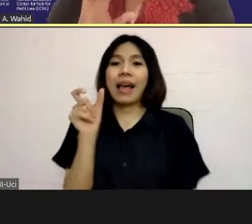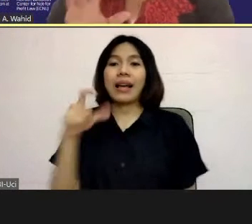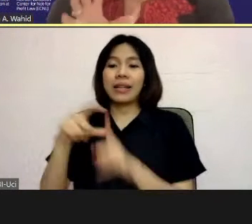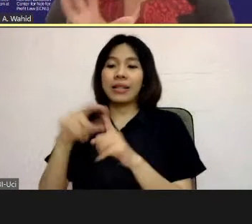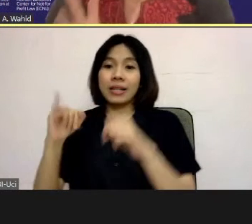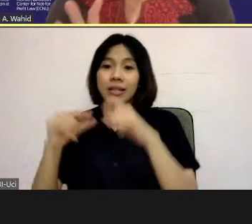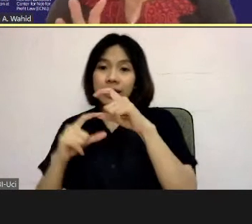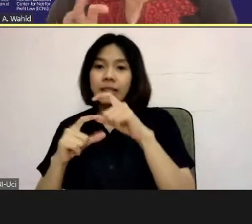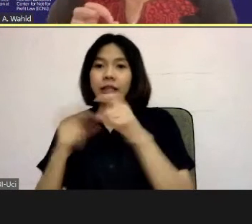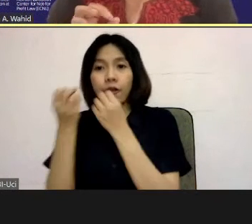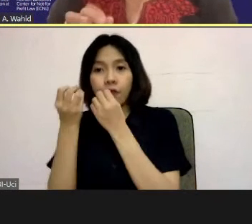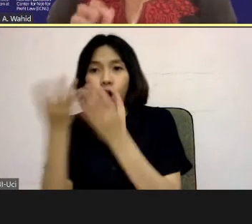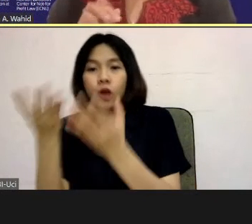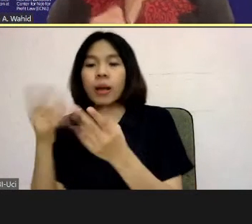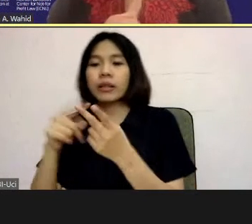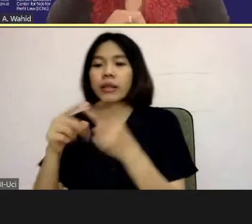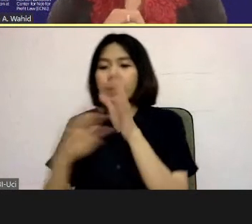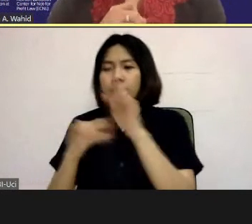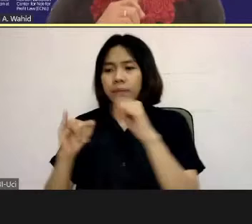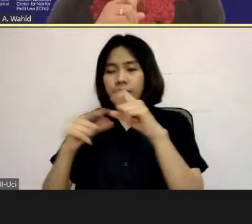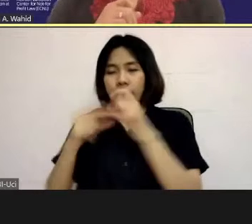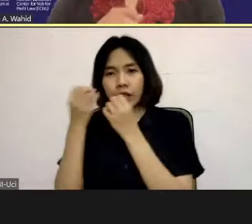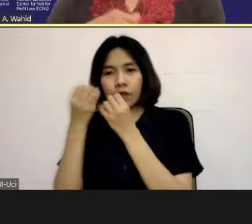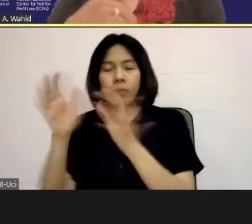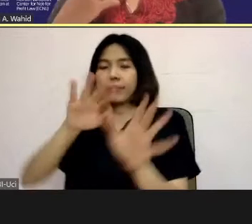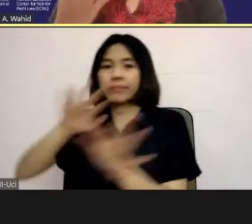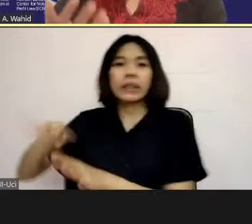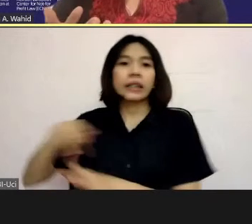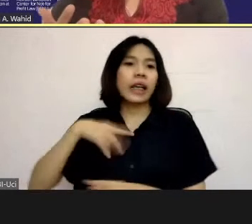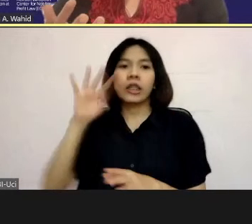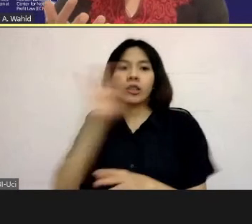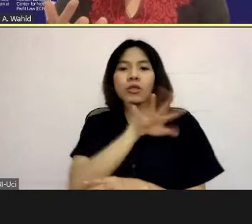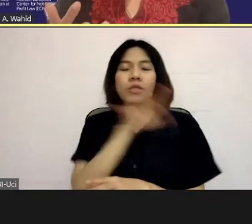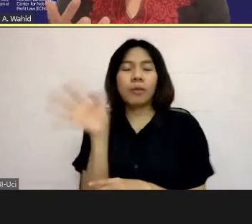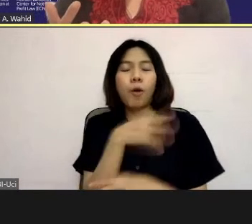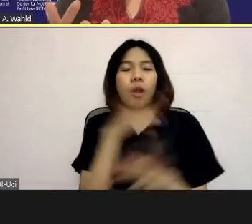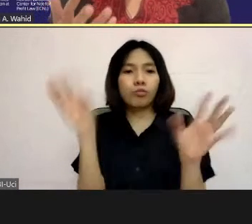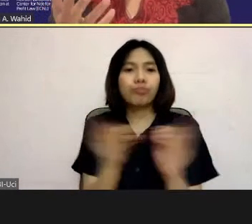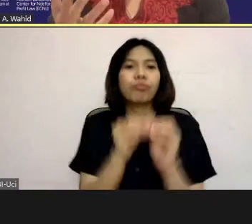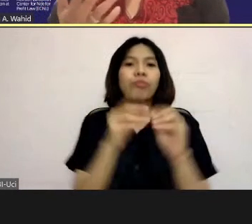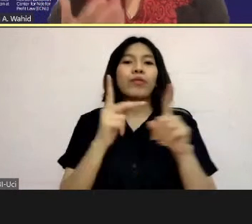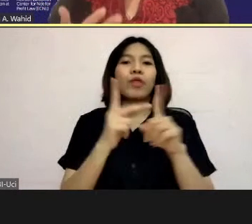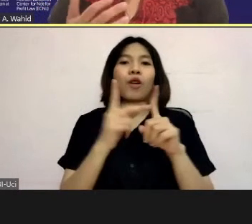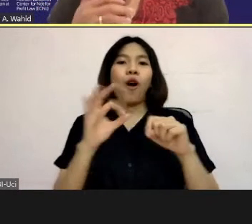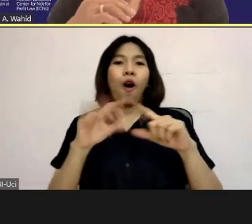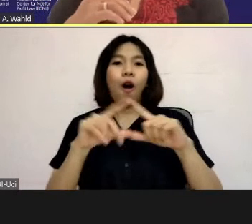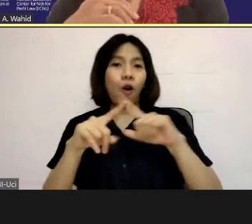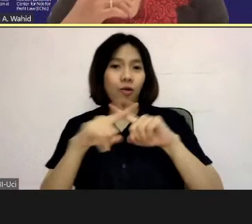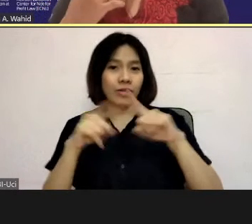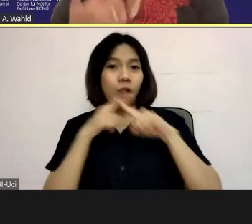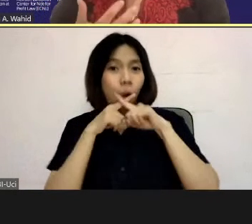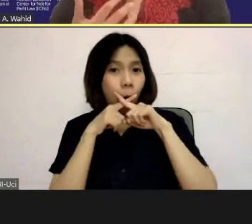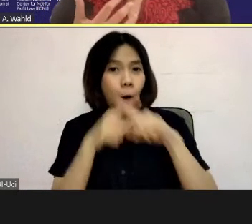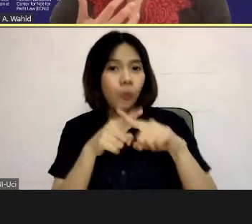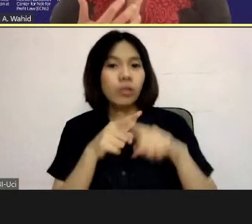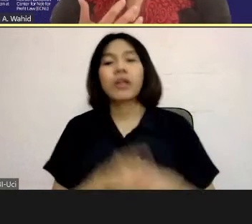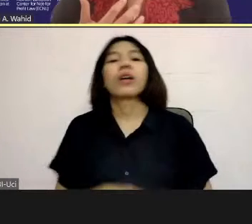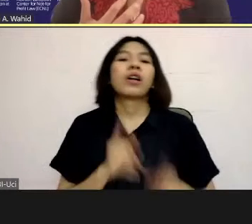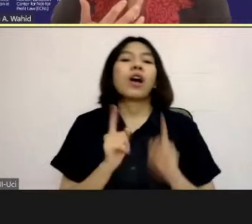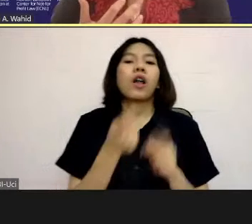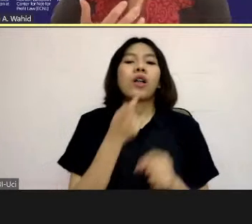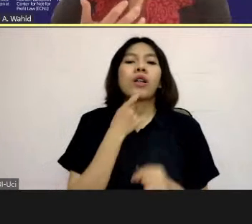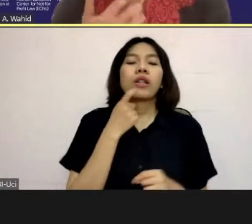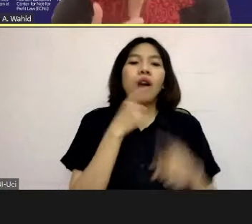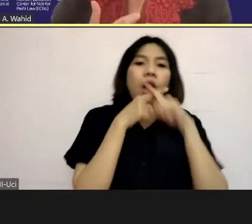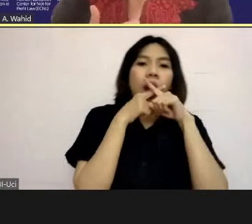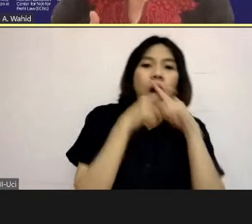news as a hoaxes, because it's going to be very complicated for us for defining the terminologies of